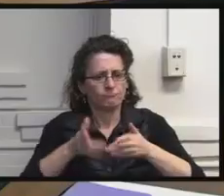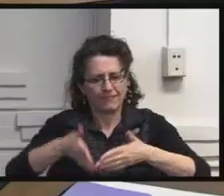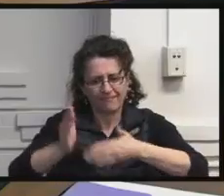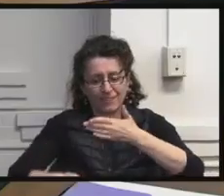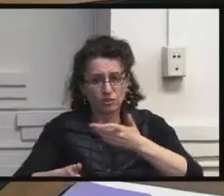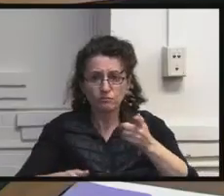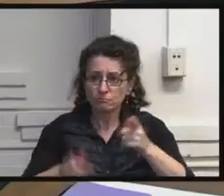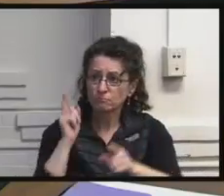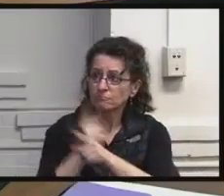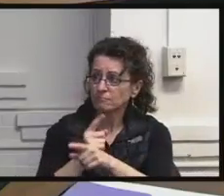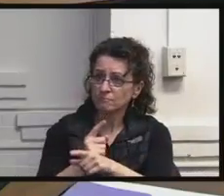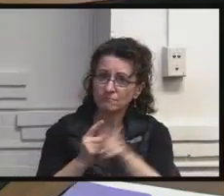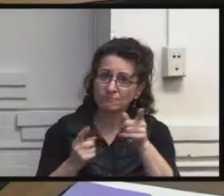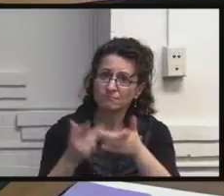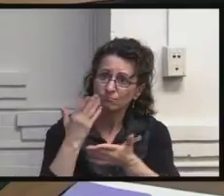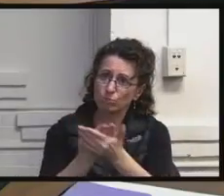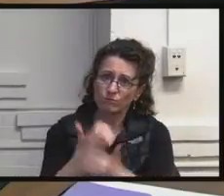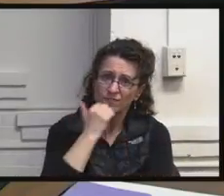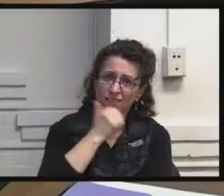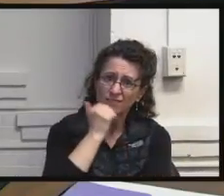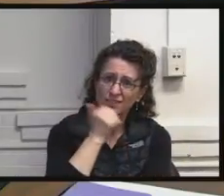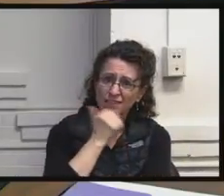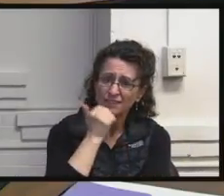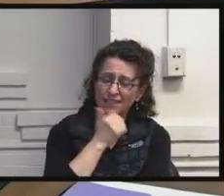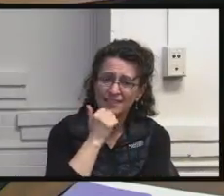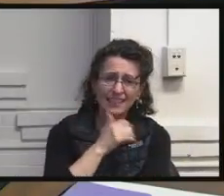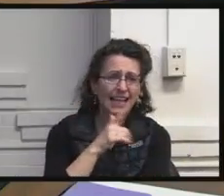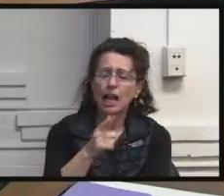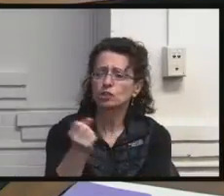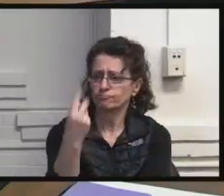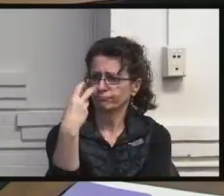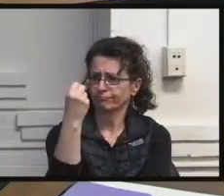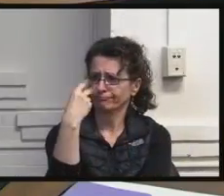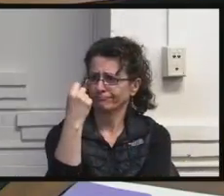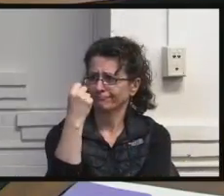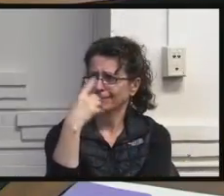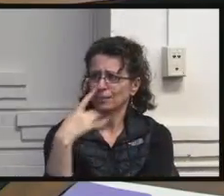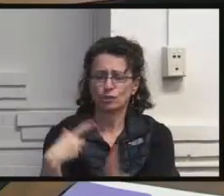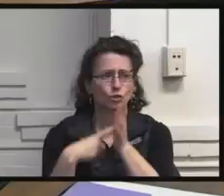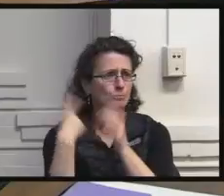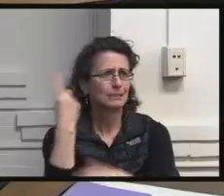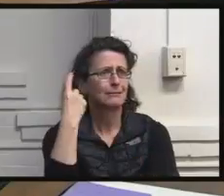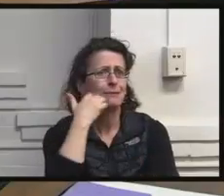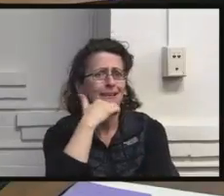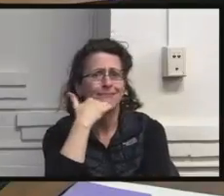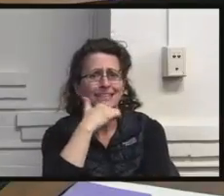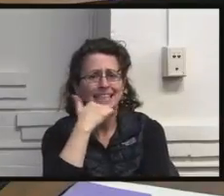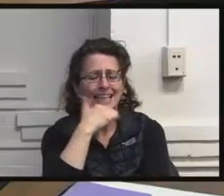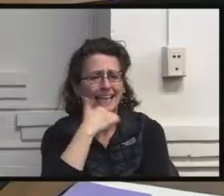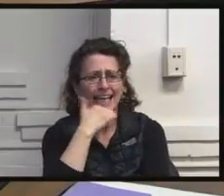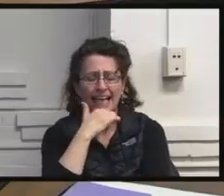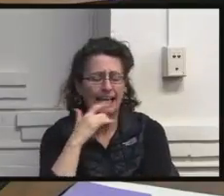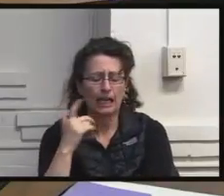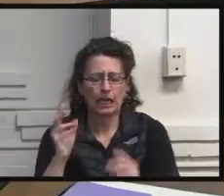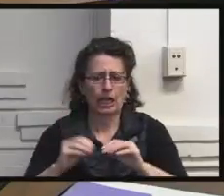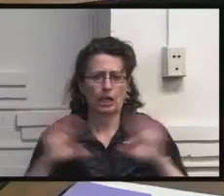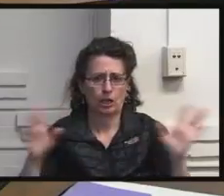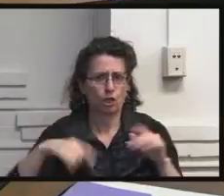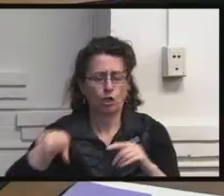know, on a daily and weekly basis, we get actions happening that reinforce the commitment that the entire team has